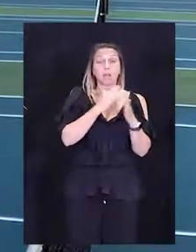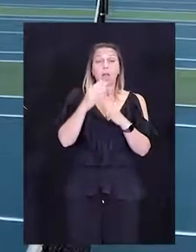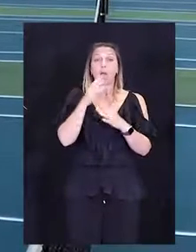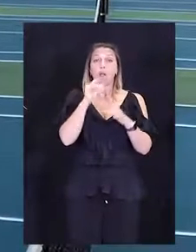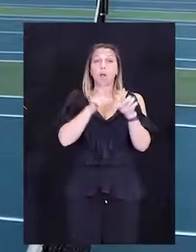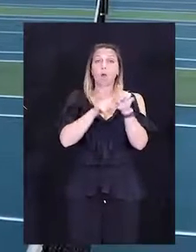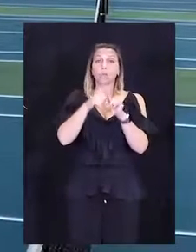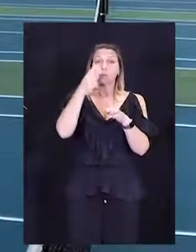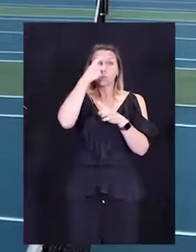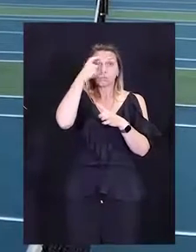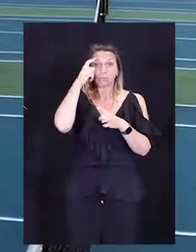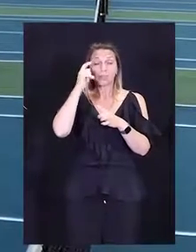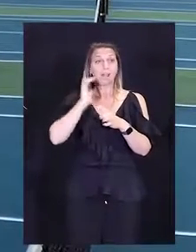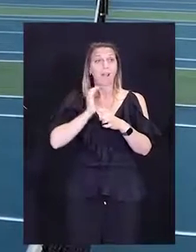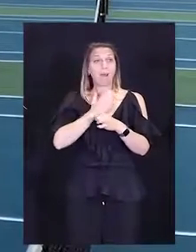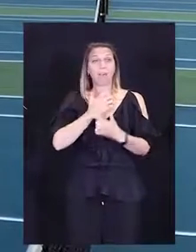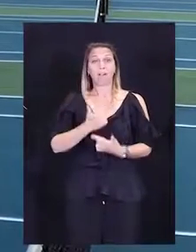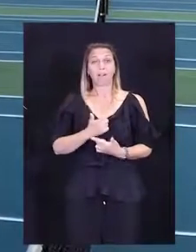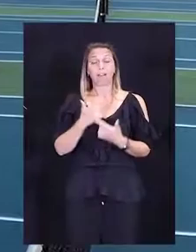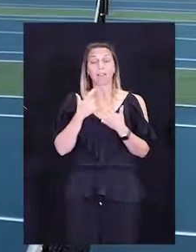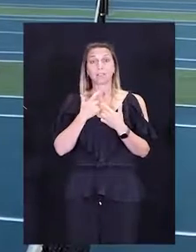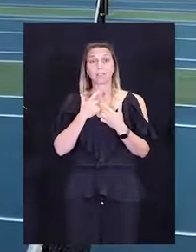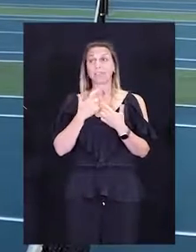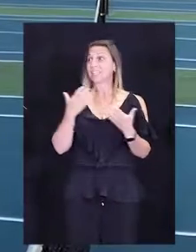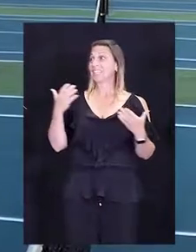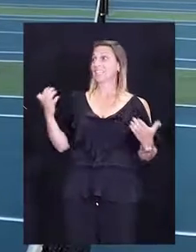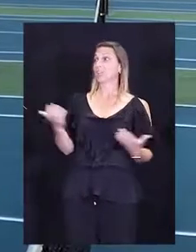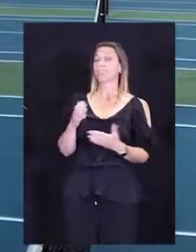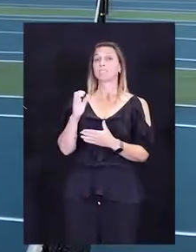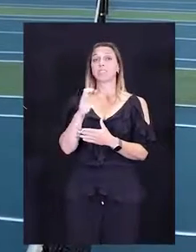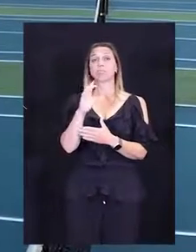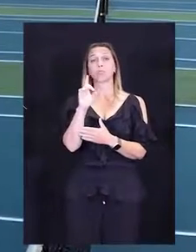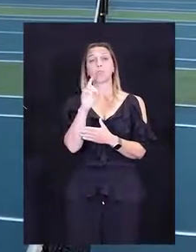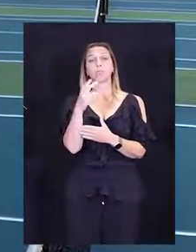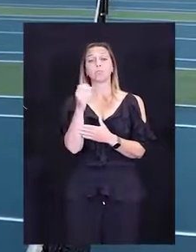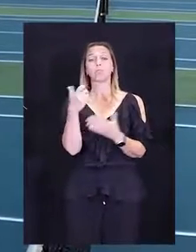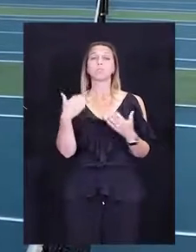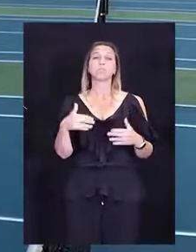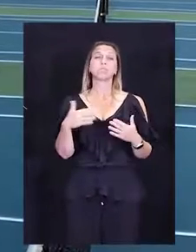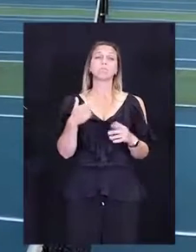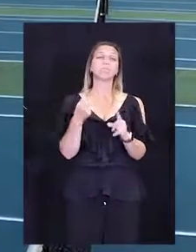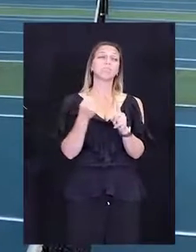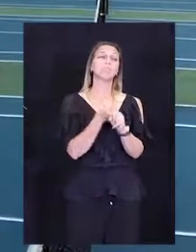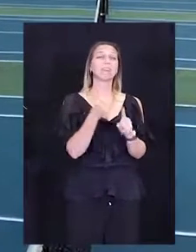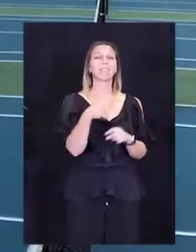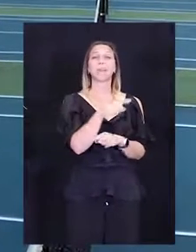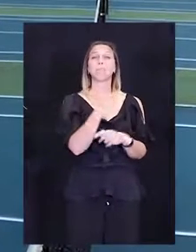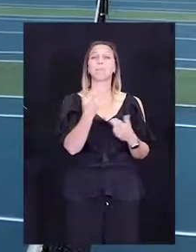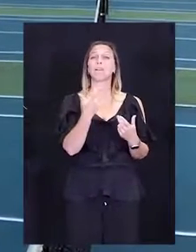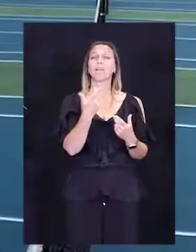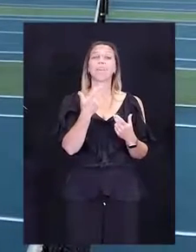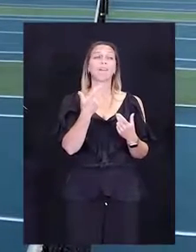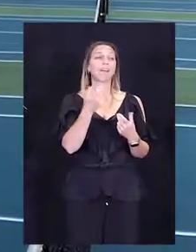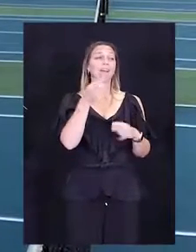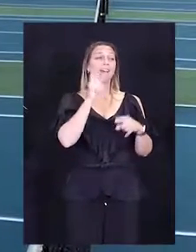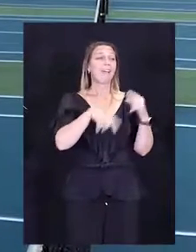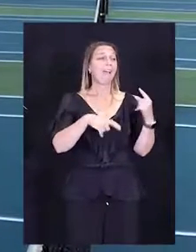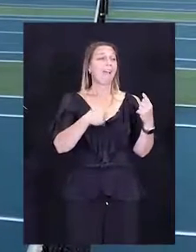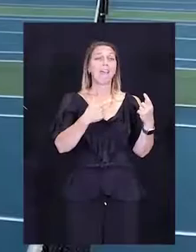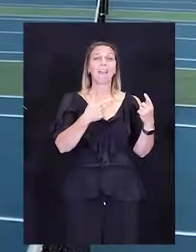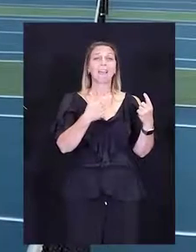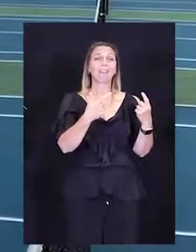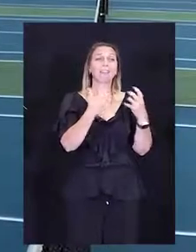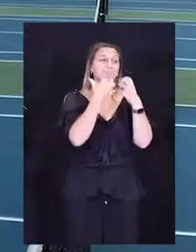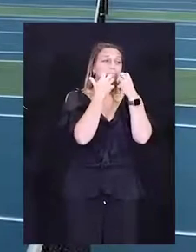be reconciled. Here at Central Dauphin, much has been taken from the class of 2020 as well, moments and memories that we will never